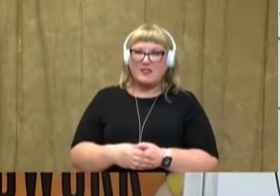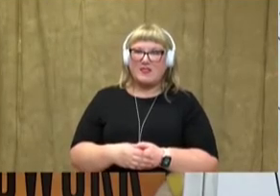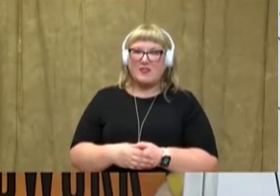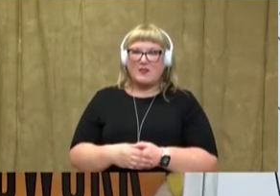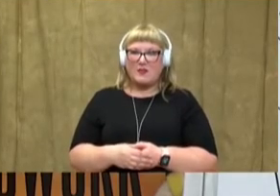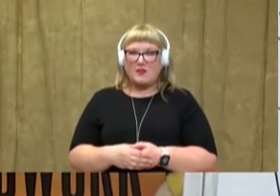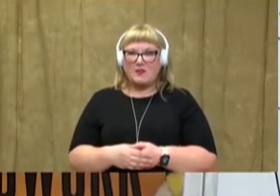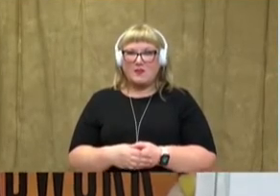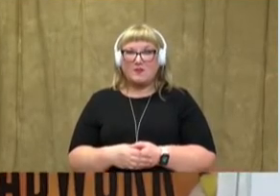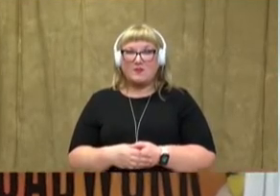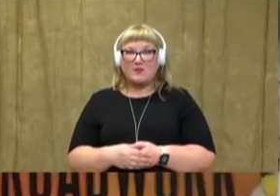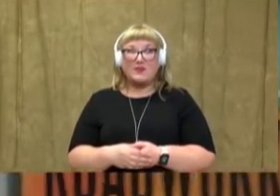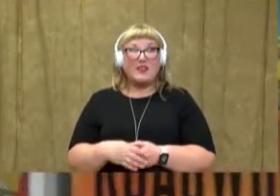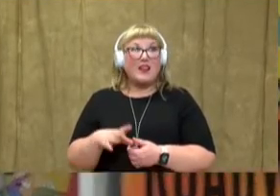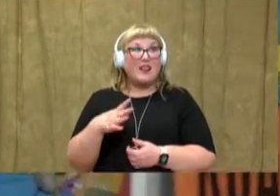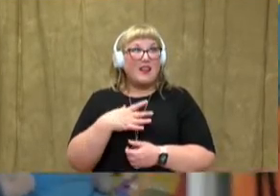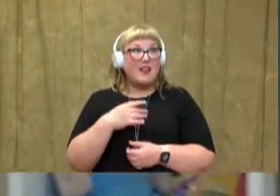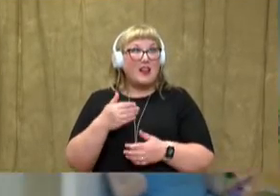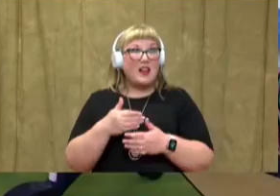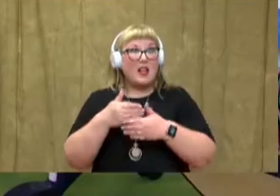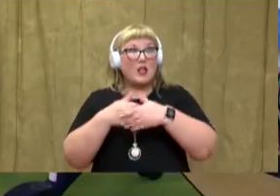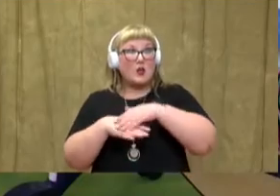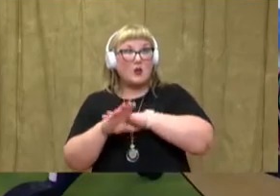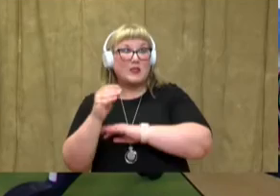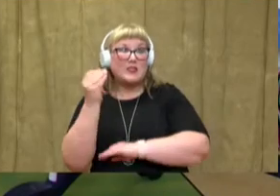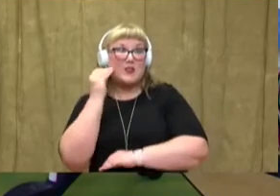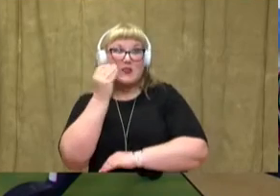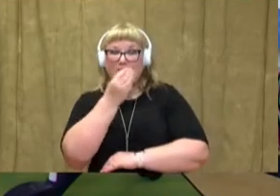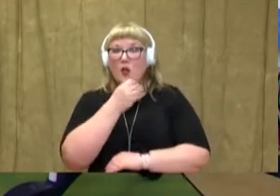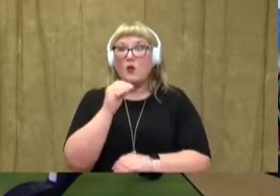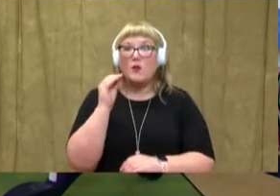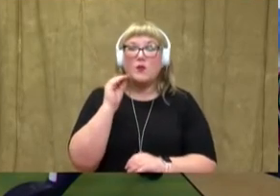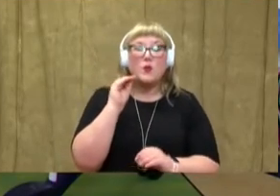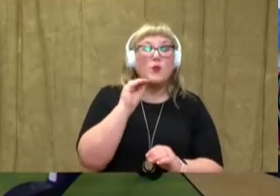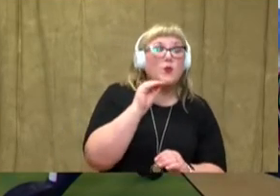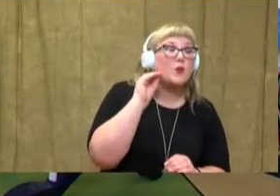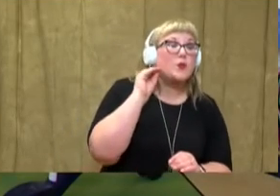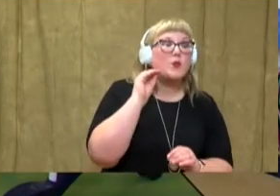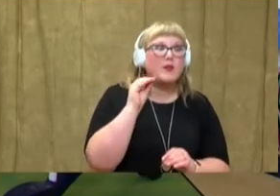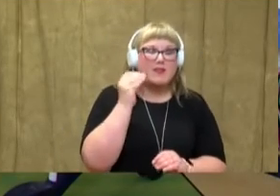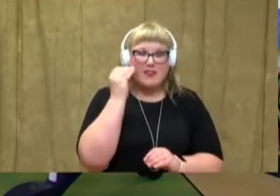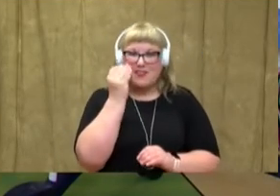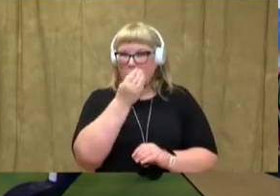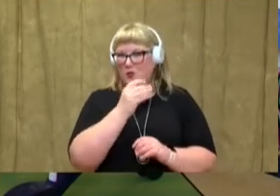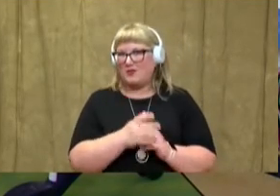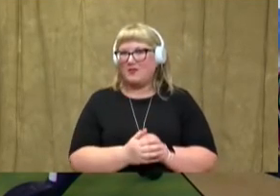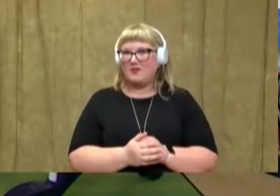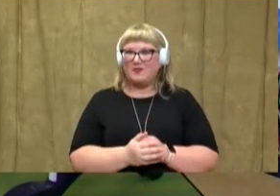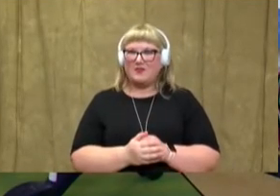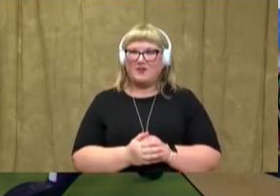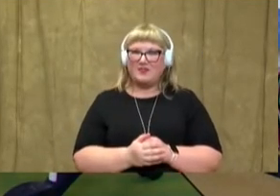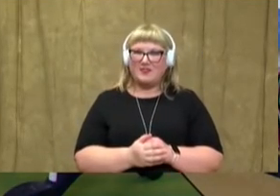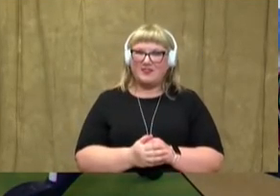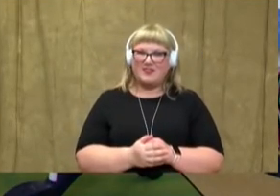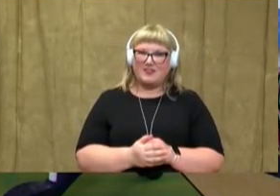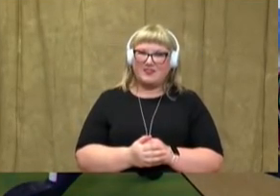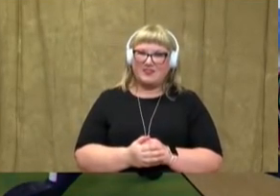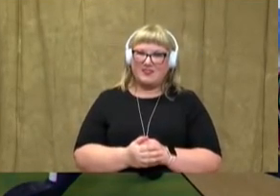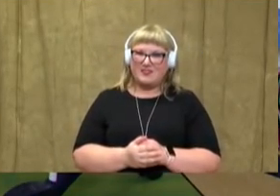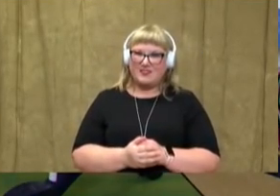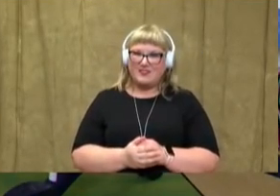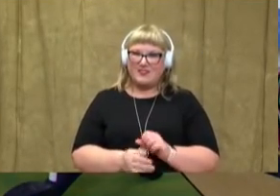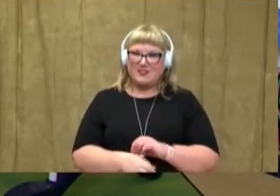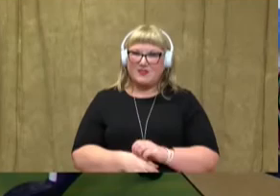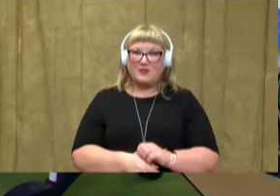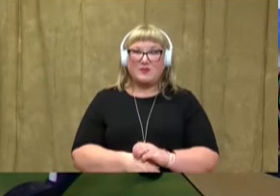mariposa. And they like to go in Las Flores and kiss. That's a flor right there. La mariposa.